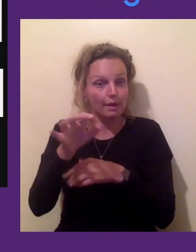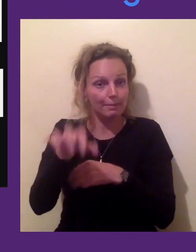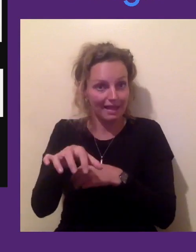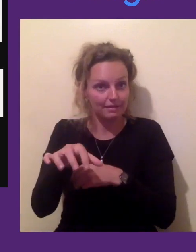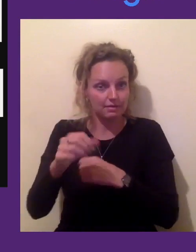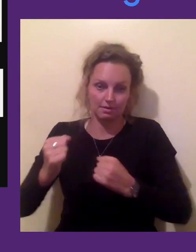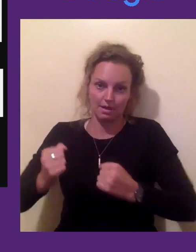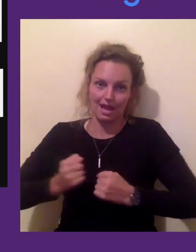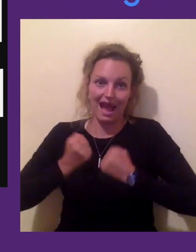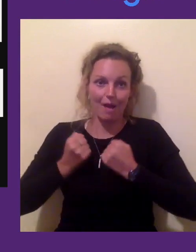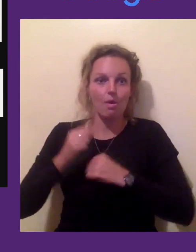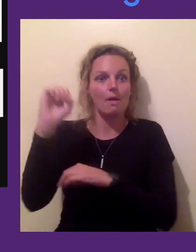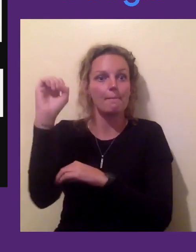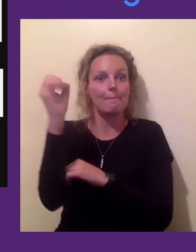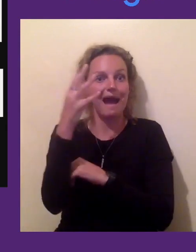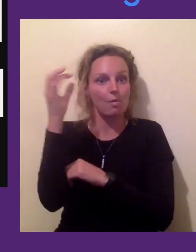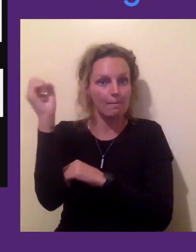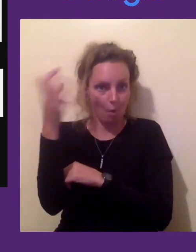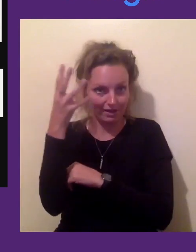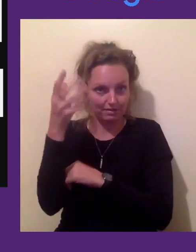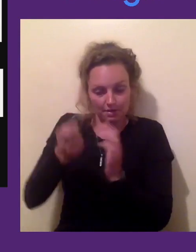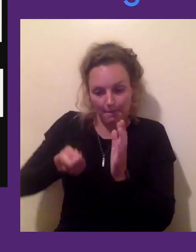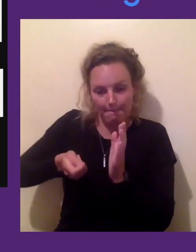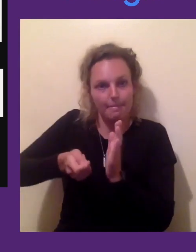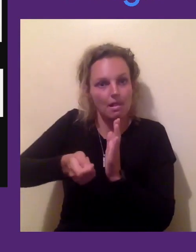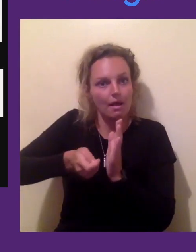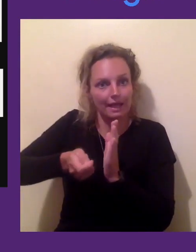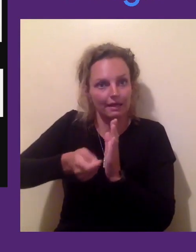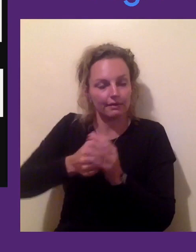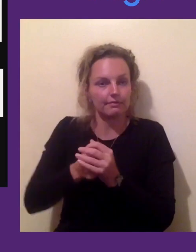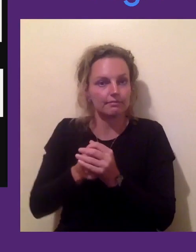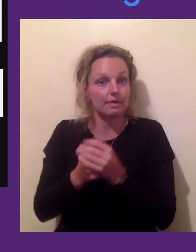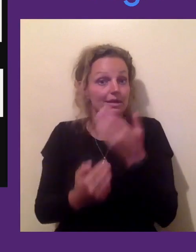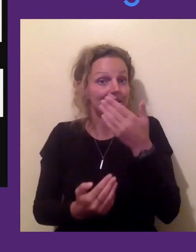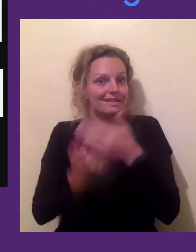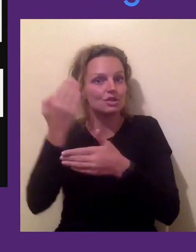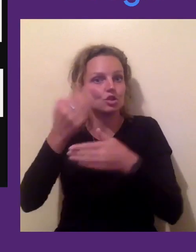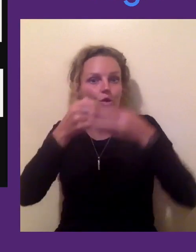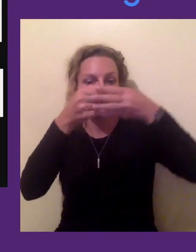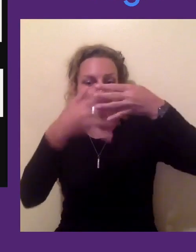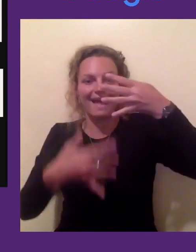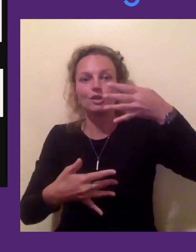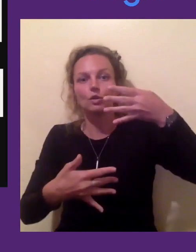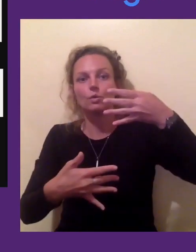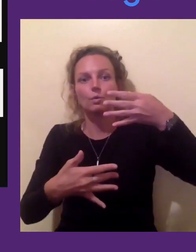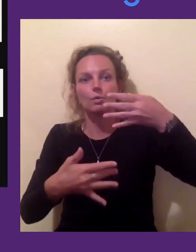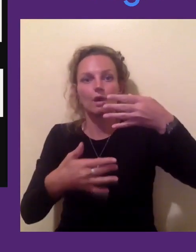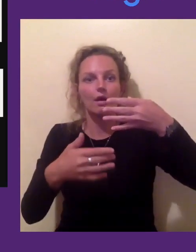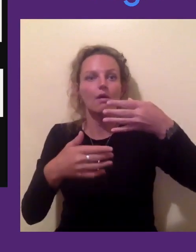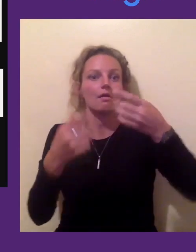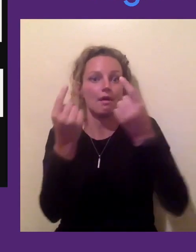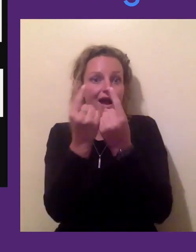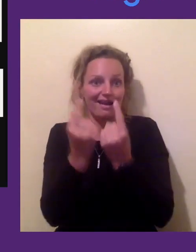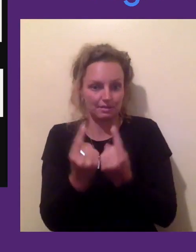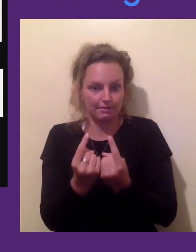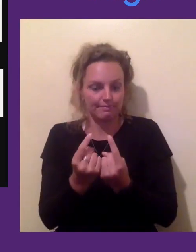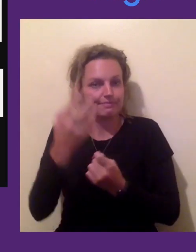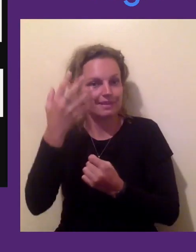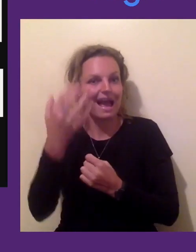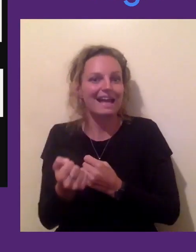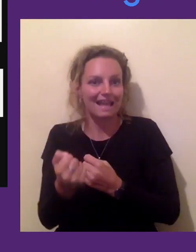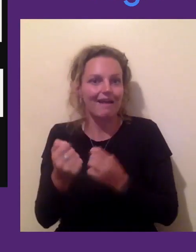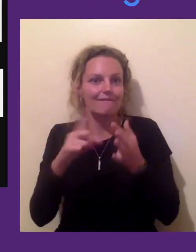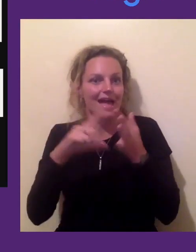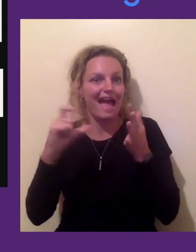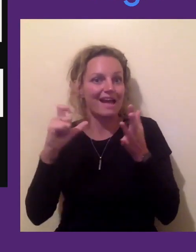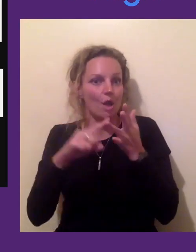plugin. It's a new ribbon menu item for all employees with the Atos eco branding. This way, we link developments